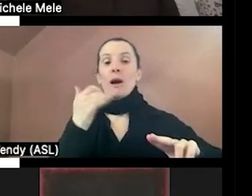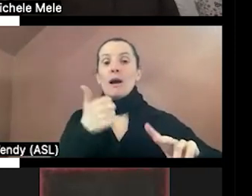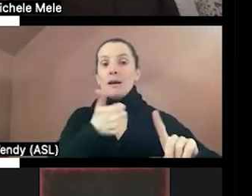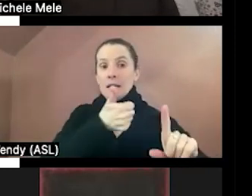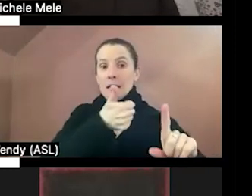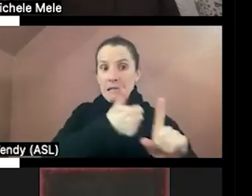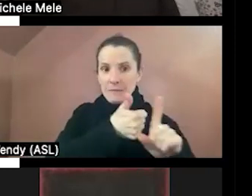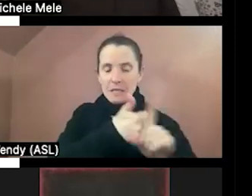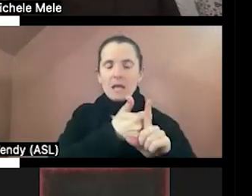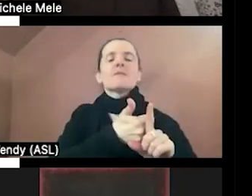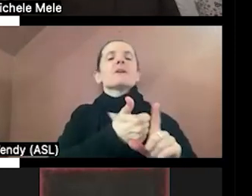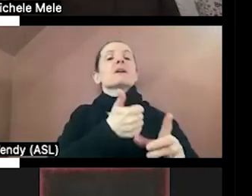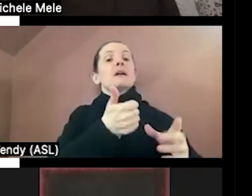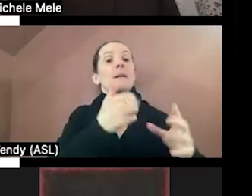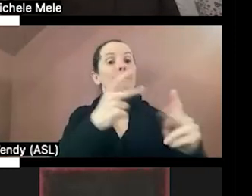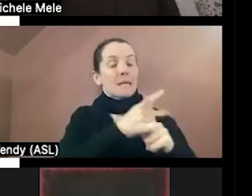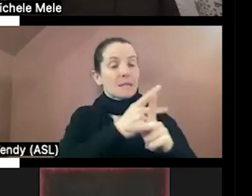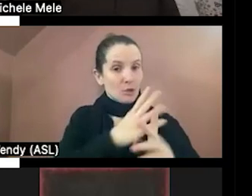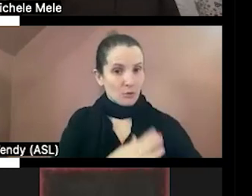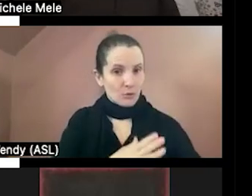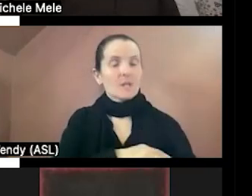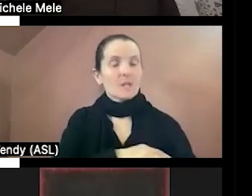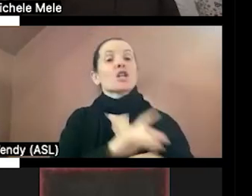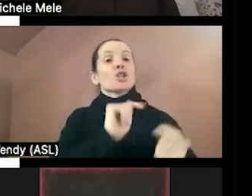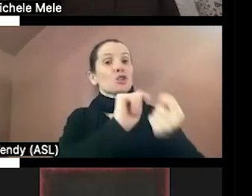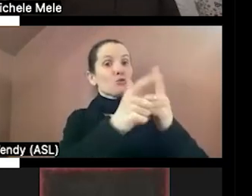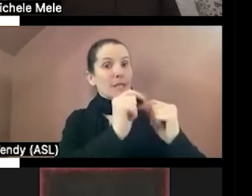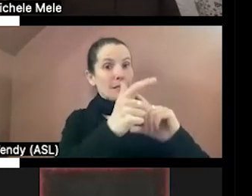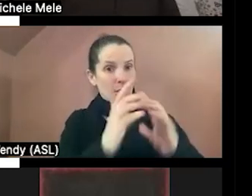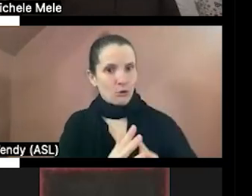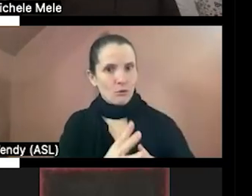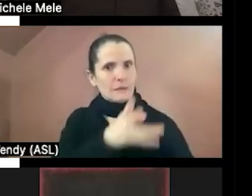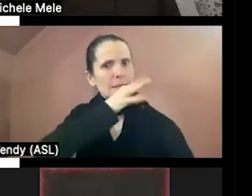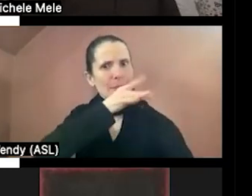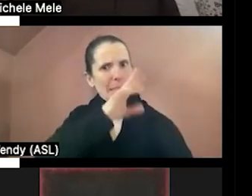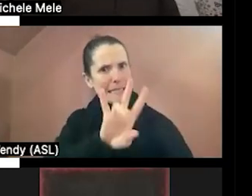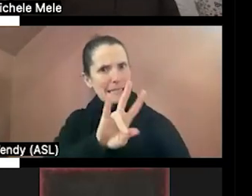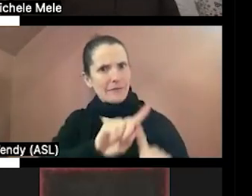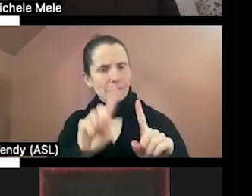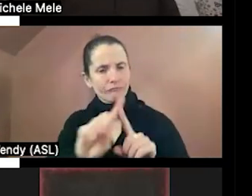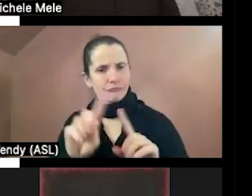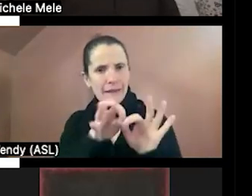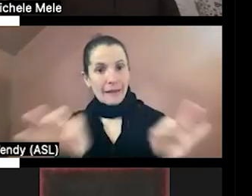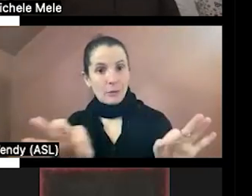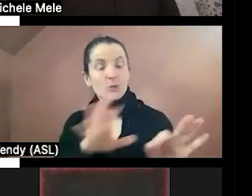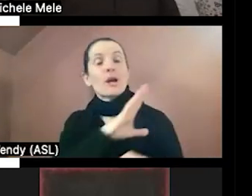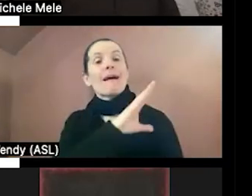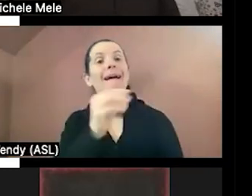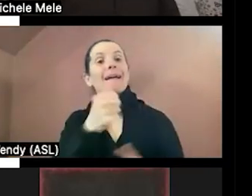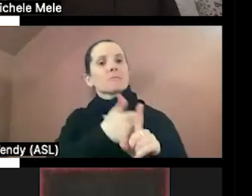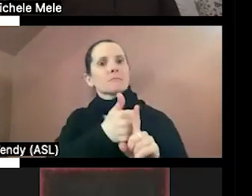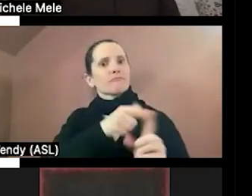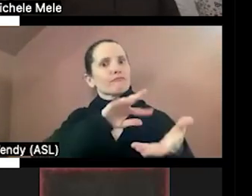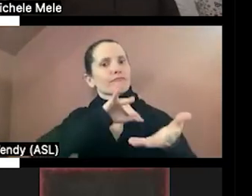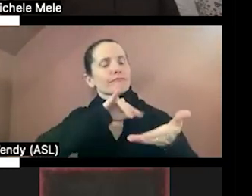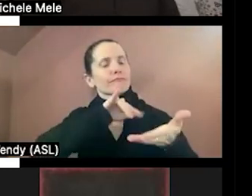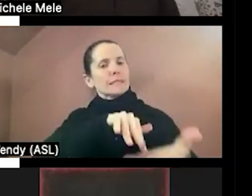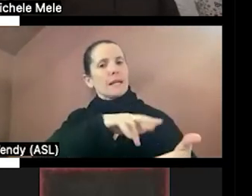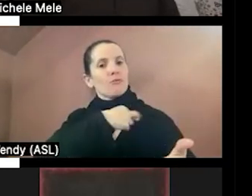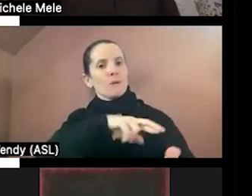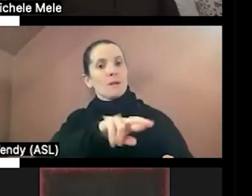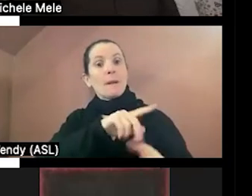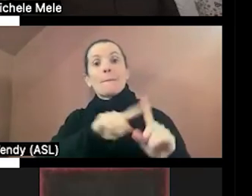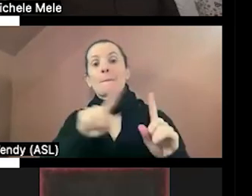7 languages, and even a theologian. And it was because of a